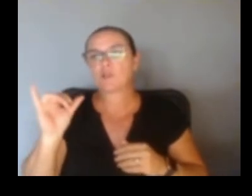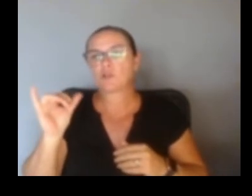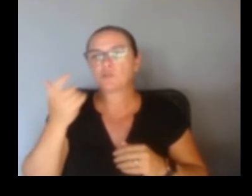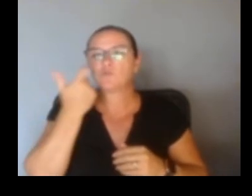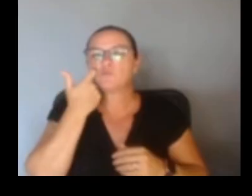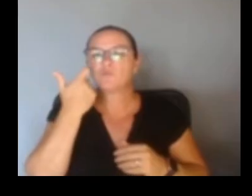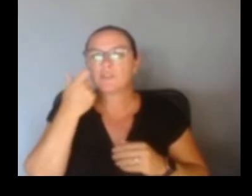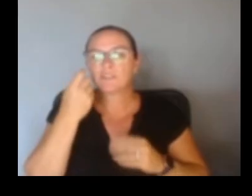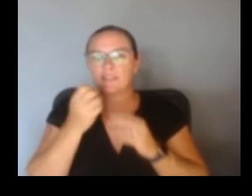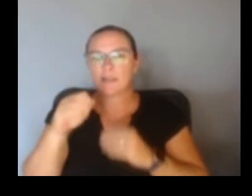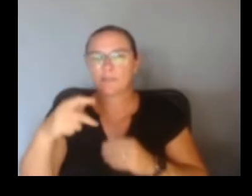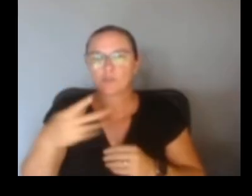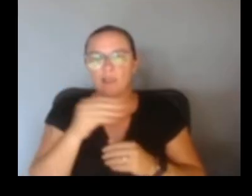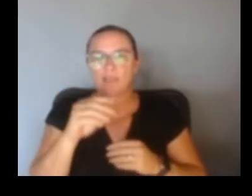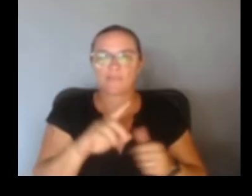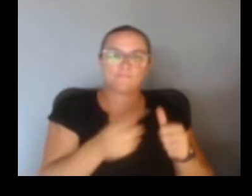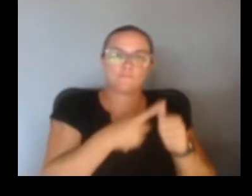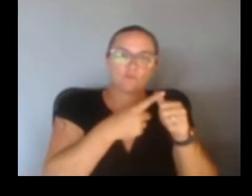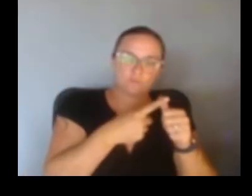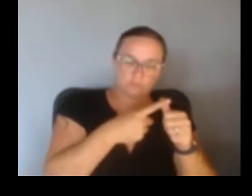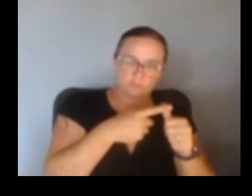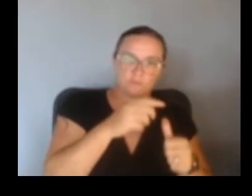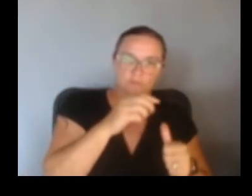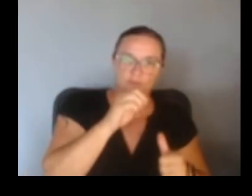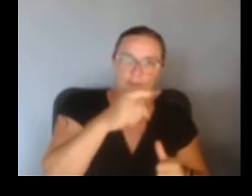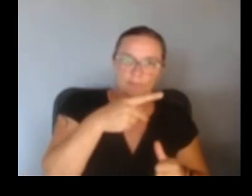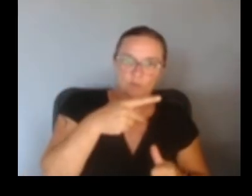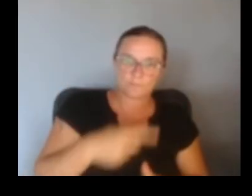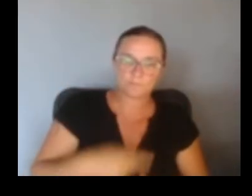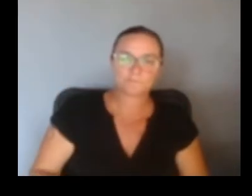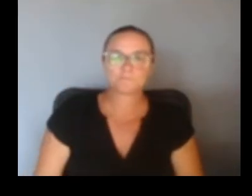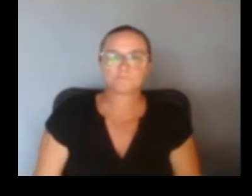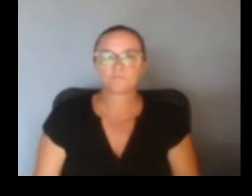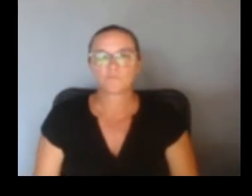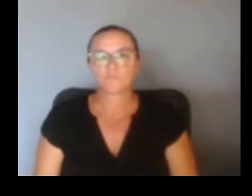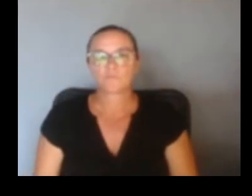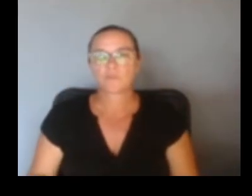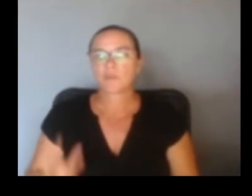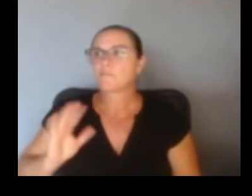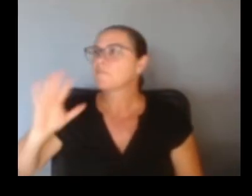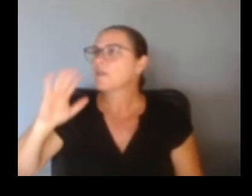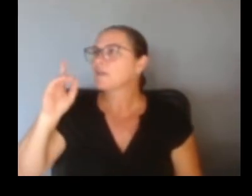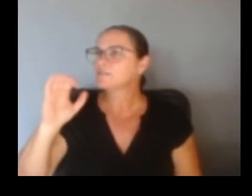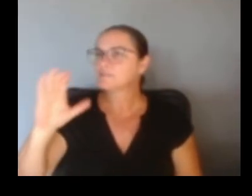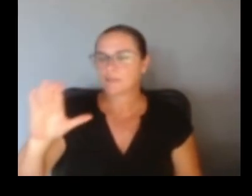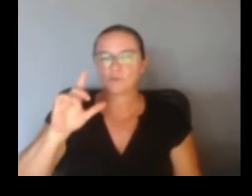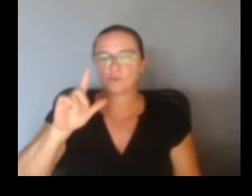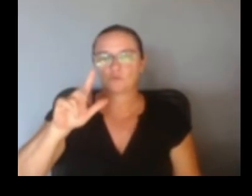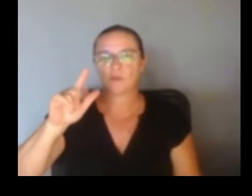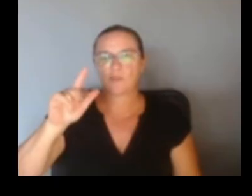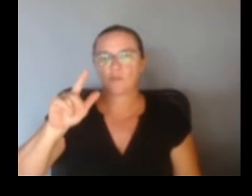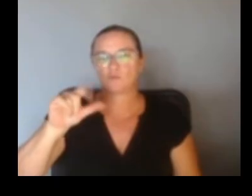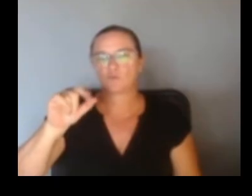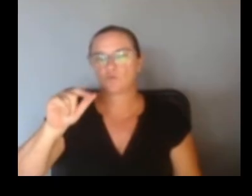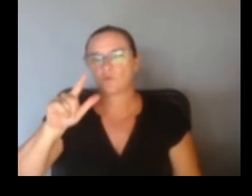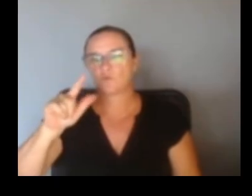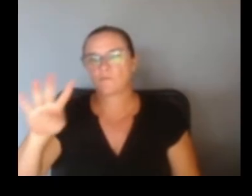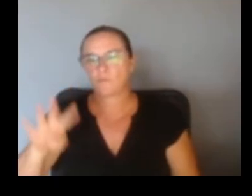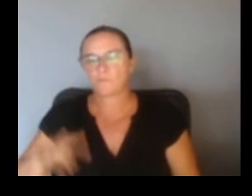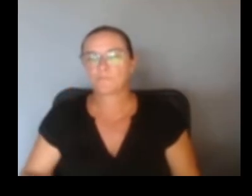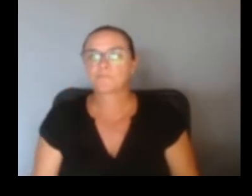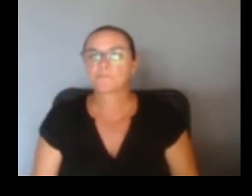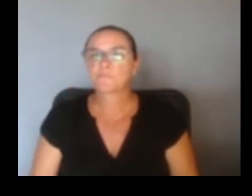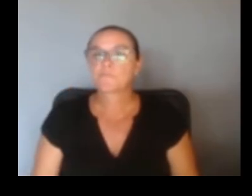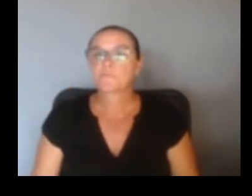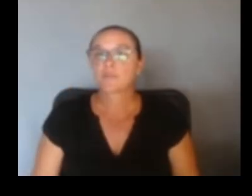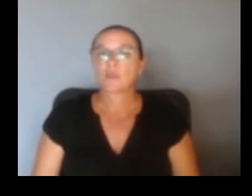also similar to the very first fissure that opened this eruption back in December 23rd, 2024. So putting it all